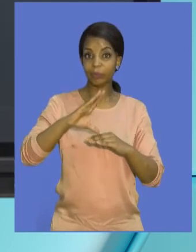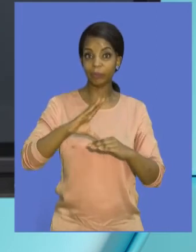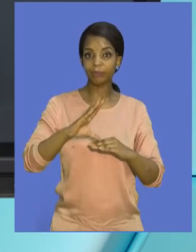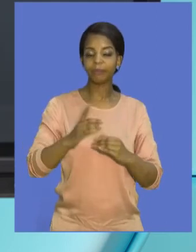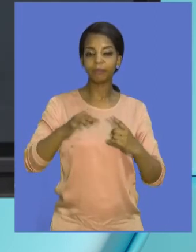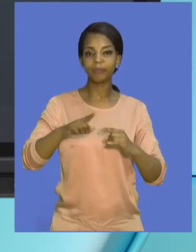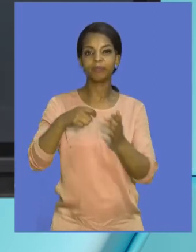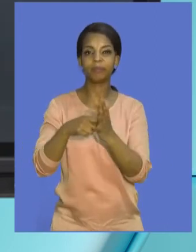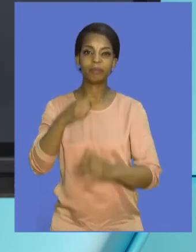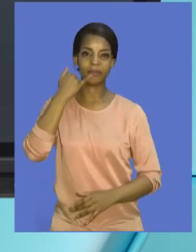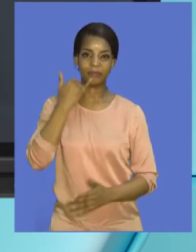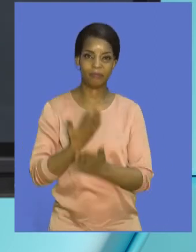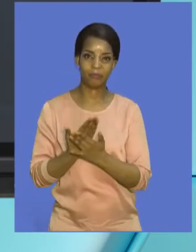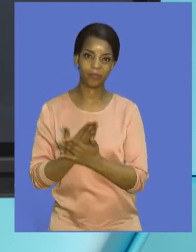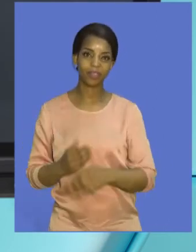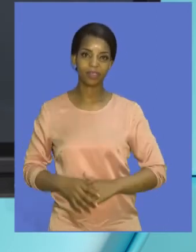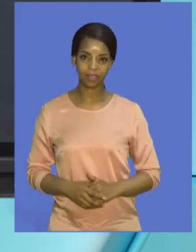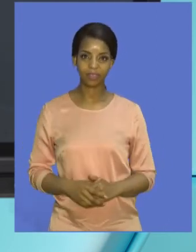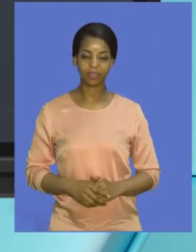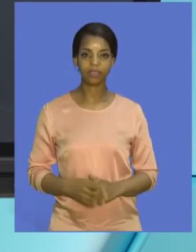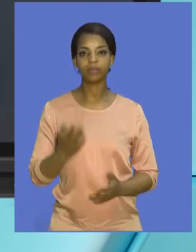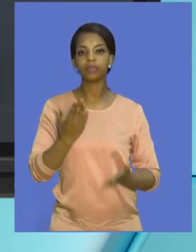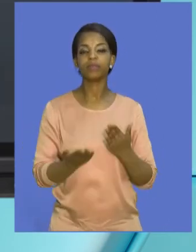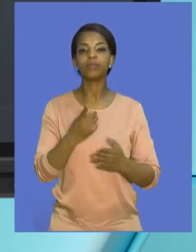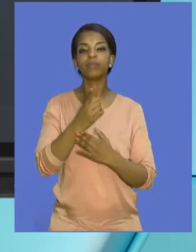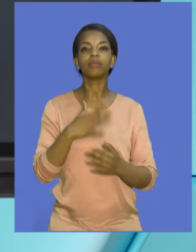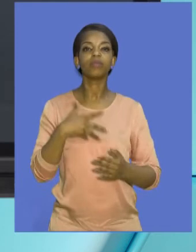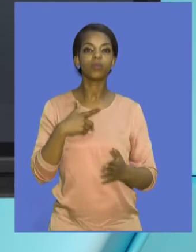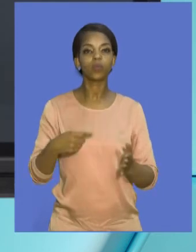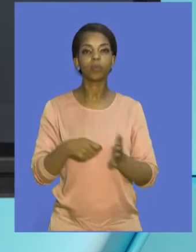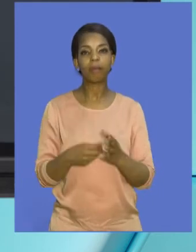So this will be if you want to buy something that's really, really